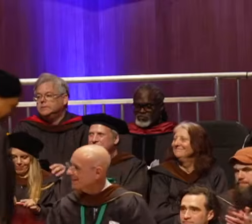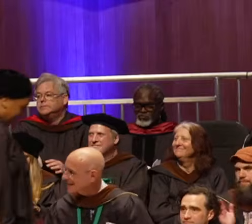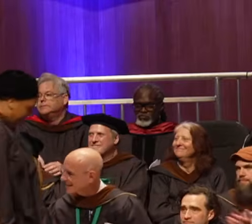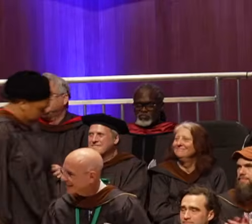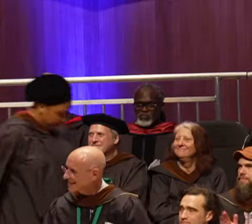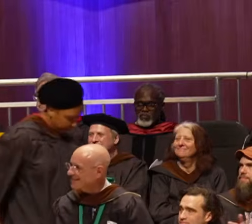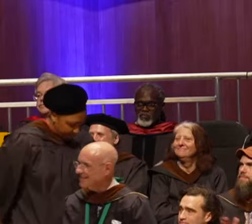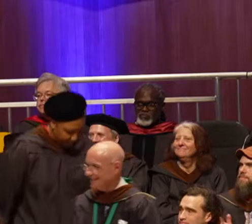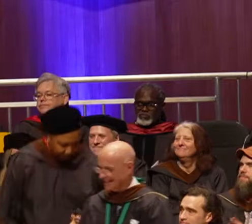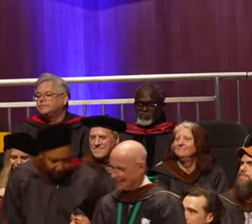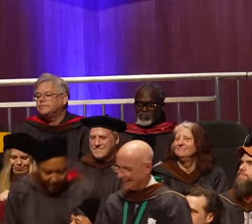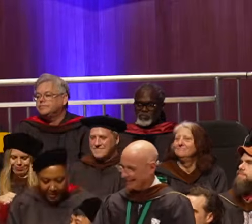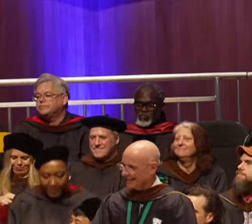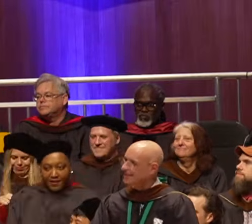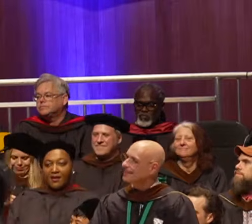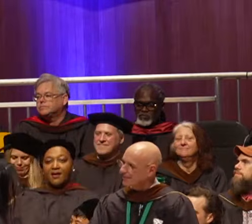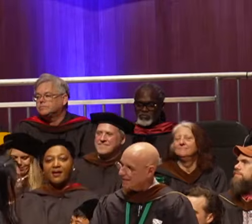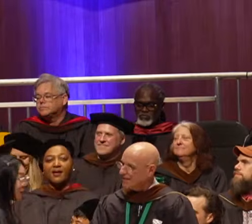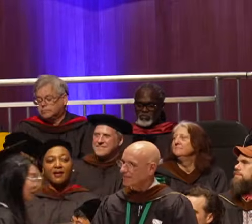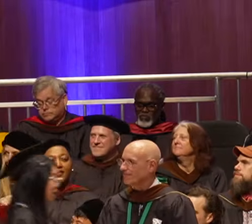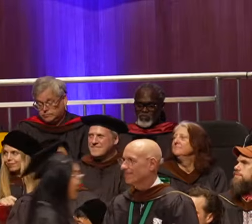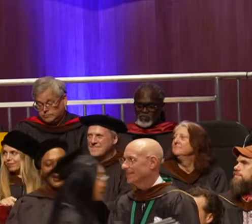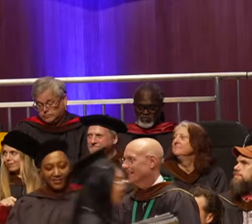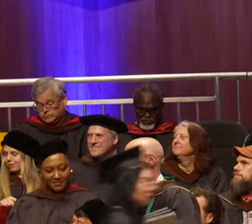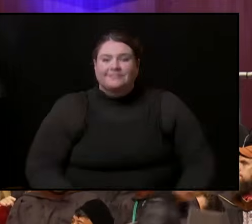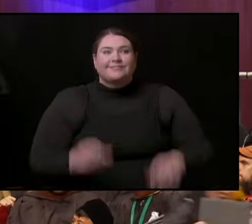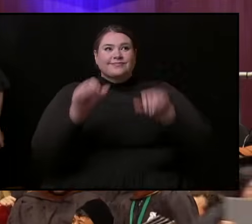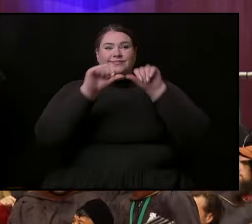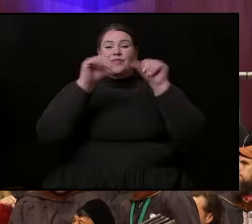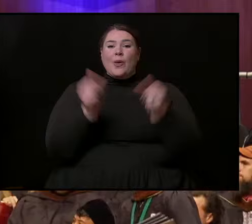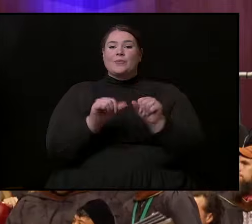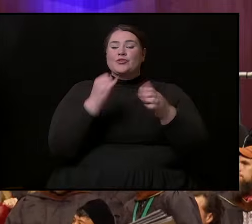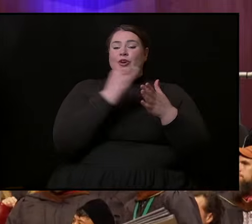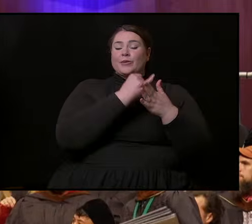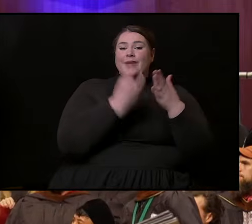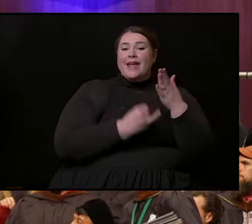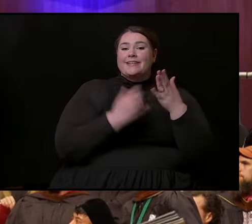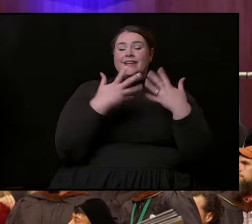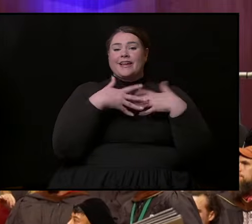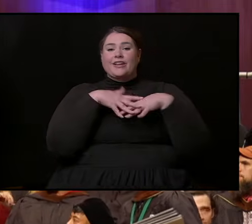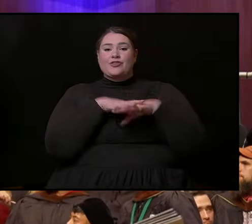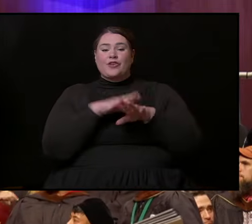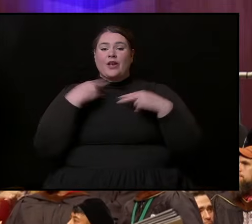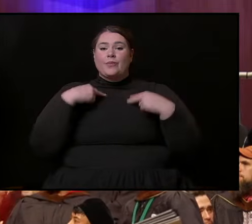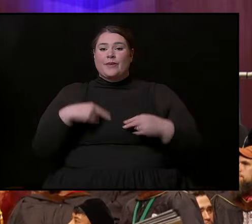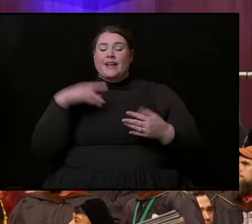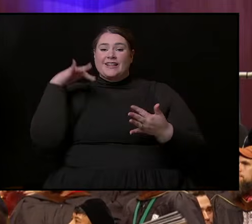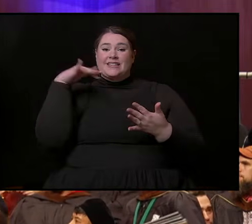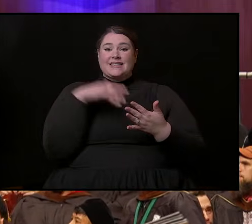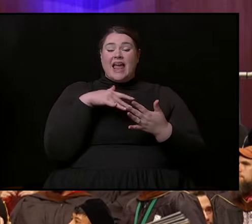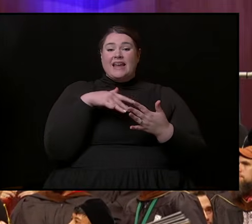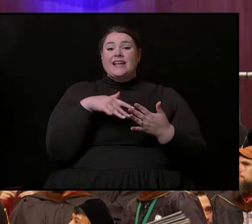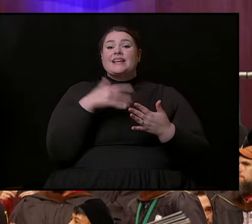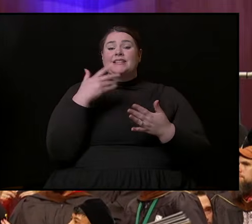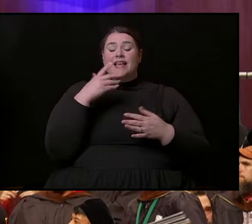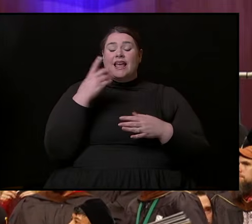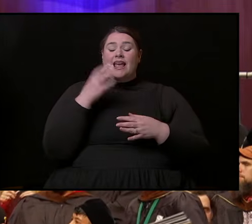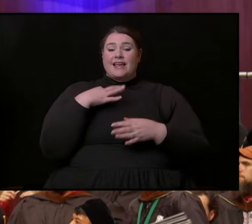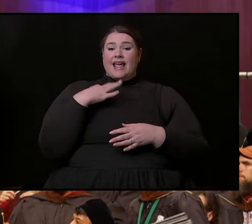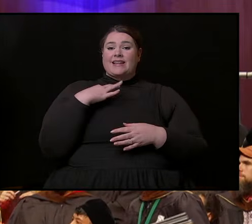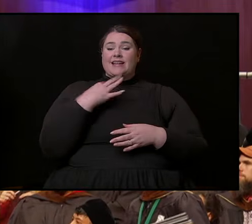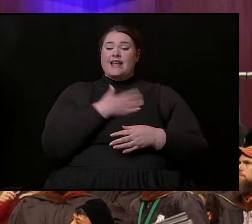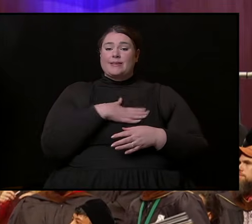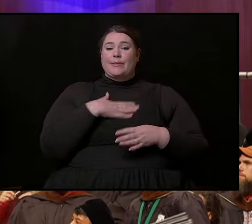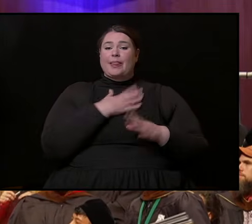Will the interactive arts, interdisciplinary sculpture, painting, and integrated humanistic studies and painting candidates please come forward